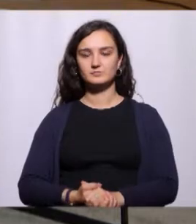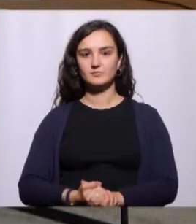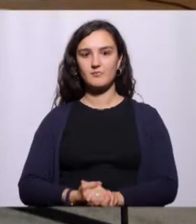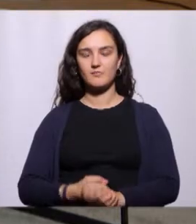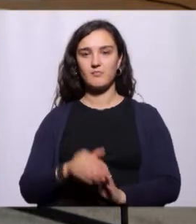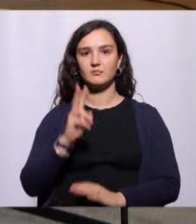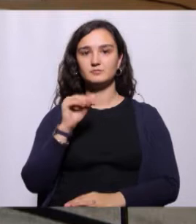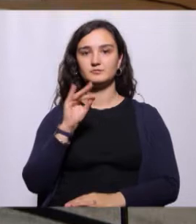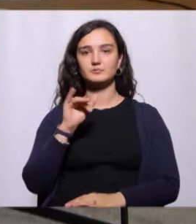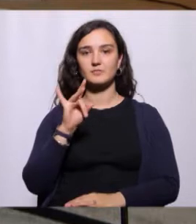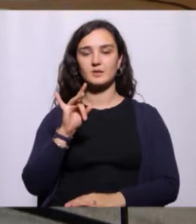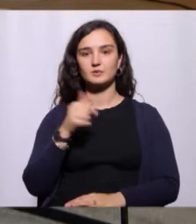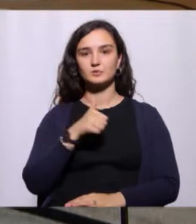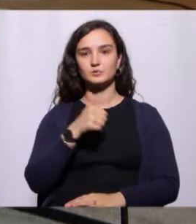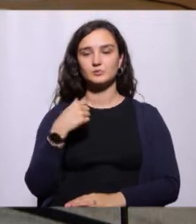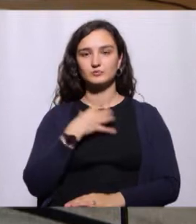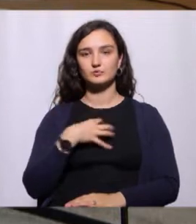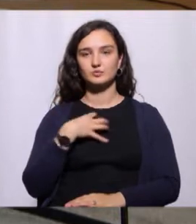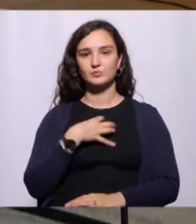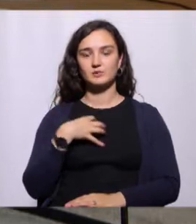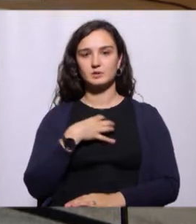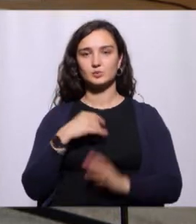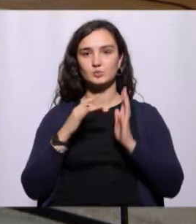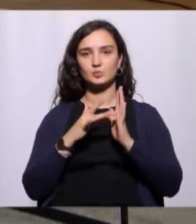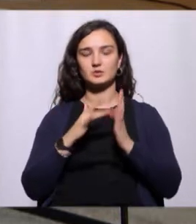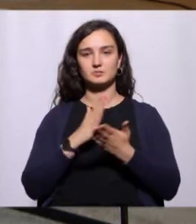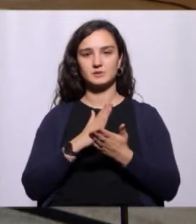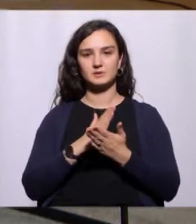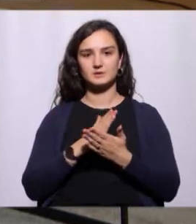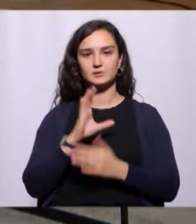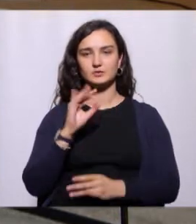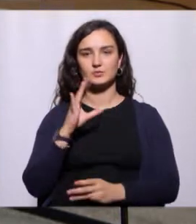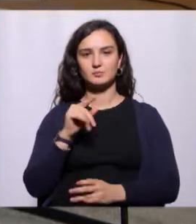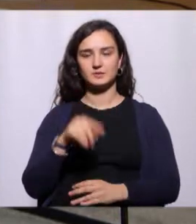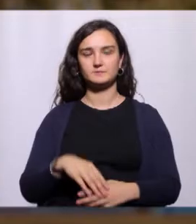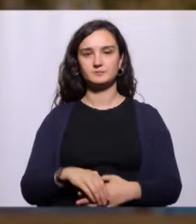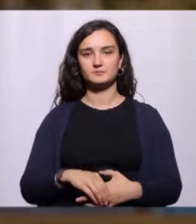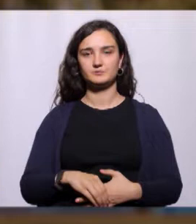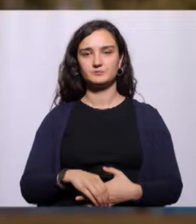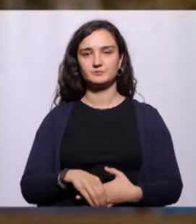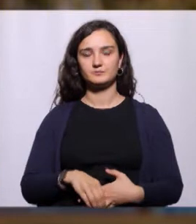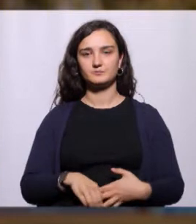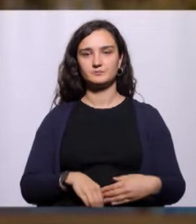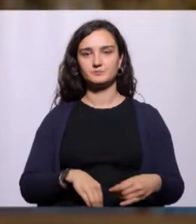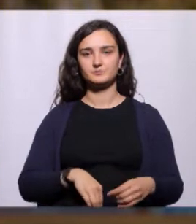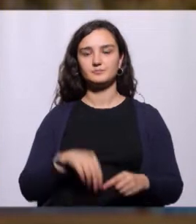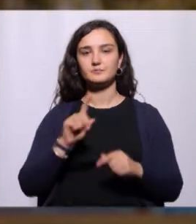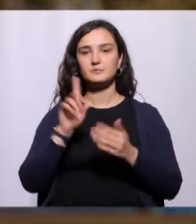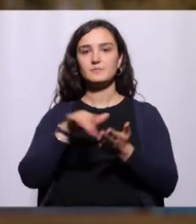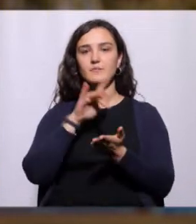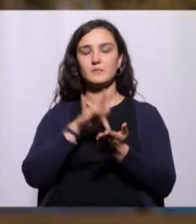Mr. Carter, how important is tourism? Well, Miss Sophie, for some countries or some